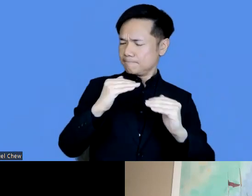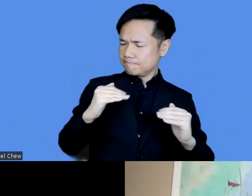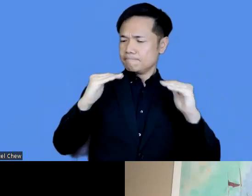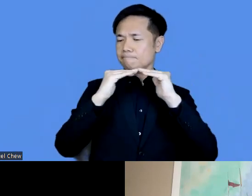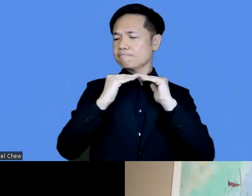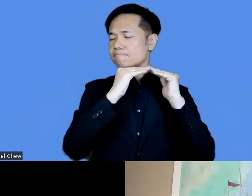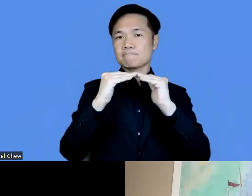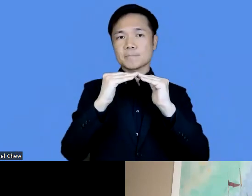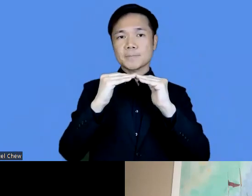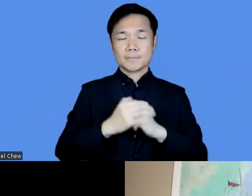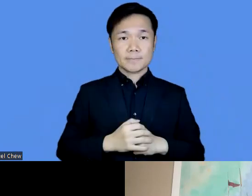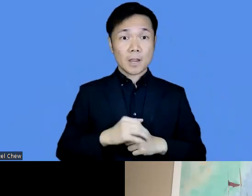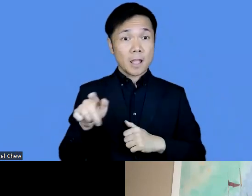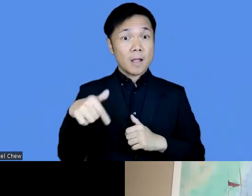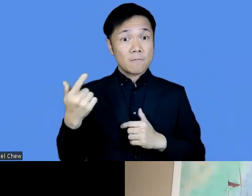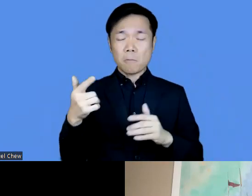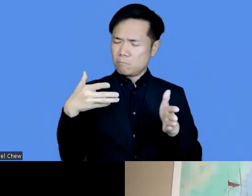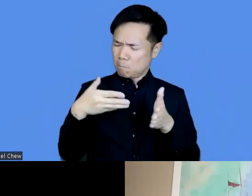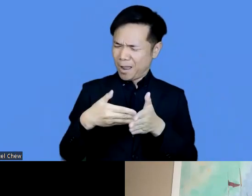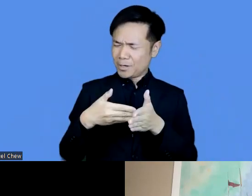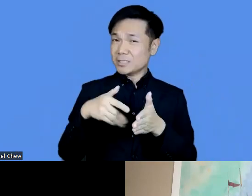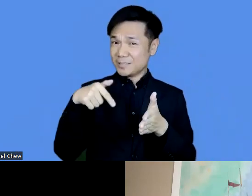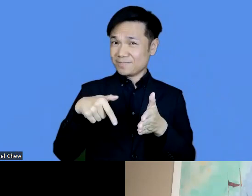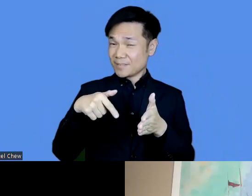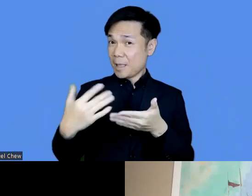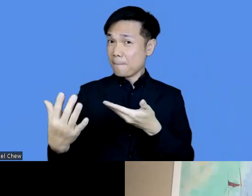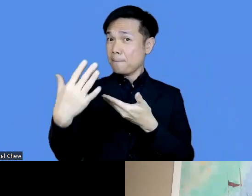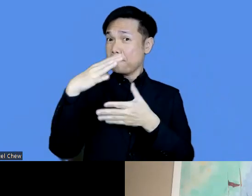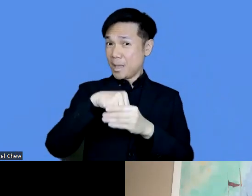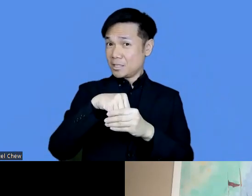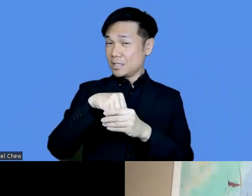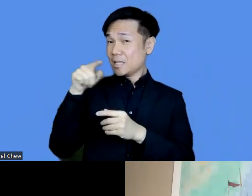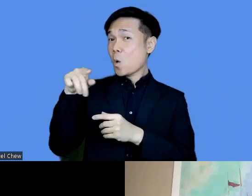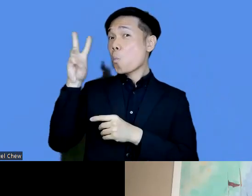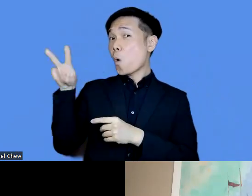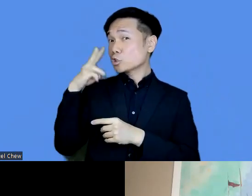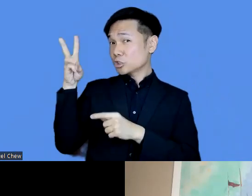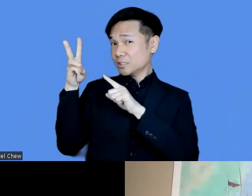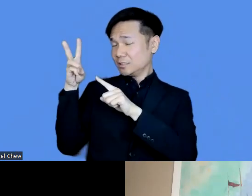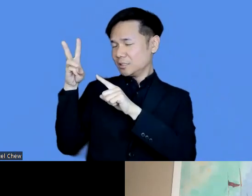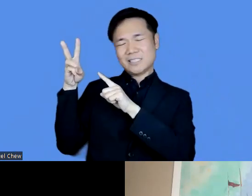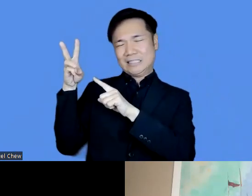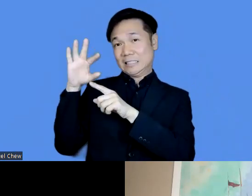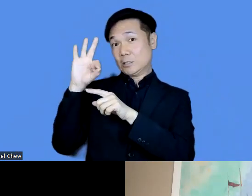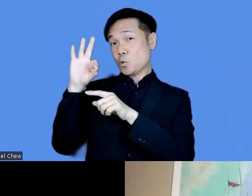around barriers to participation are not covered by the Washington module. And lastly,